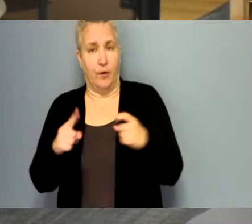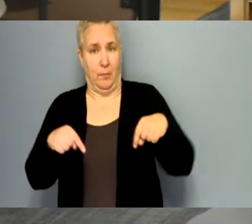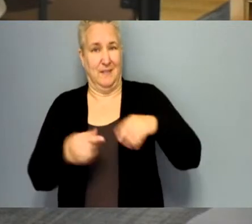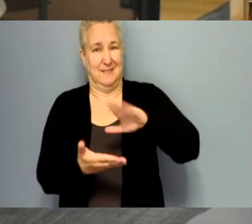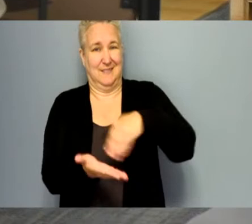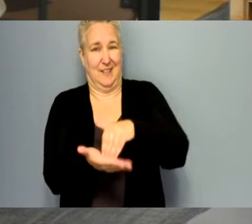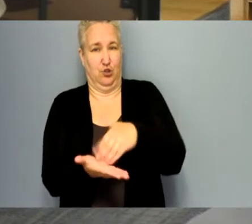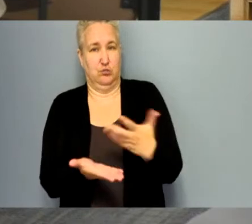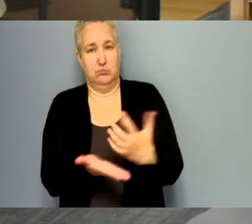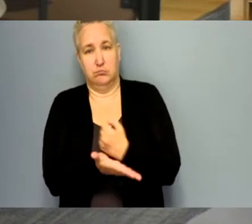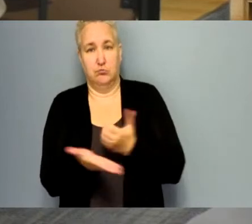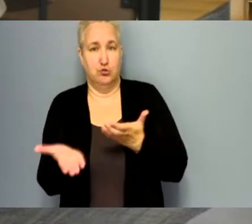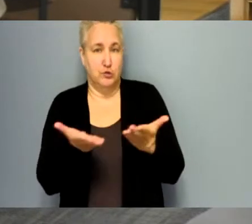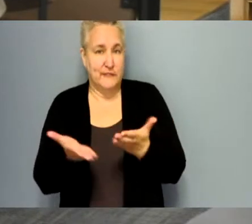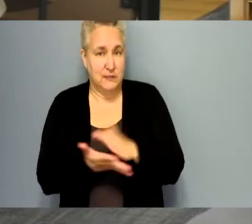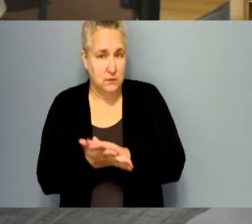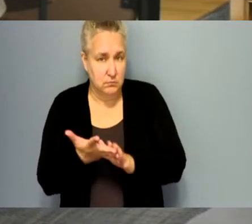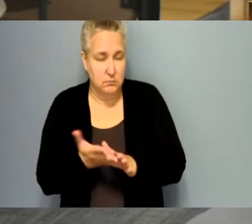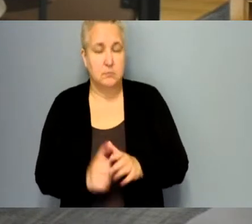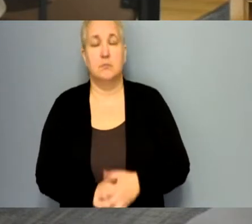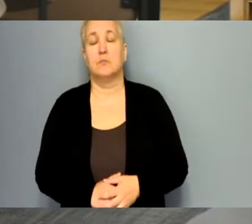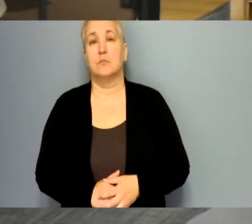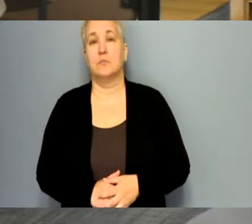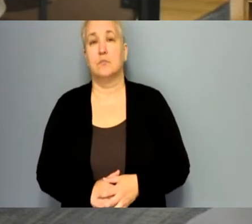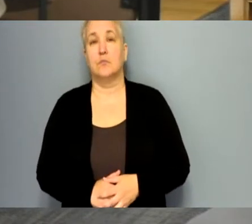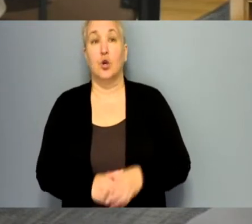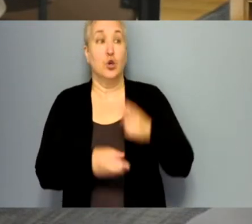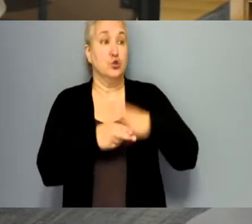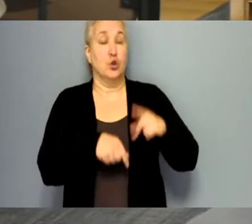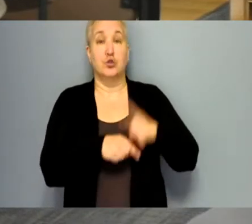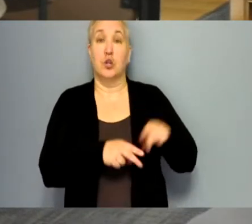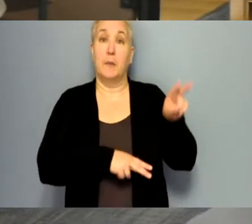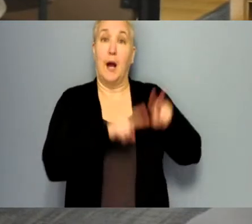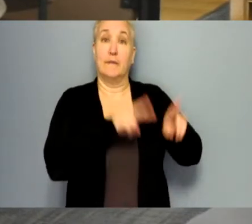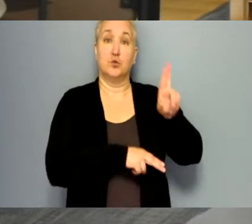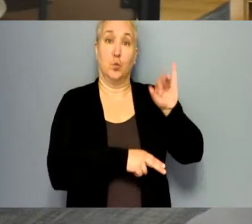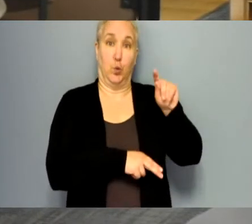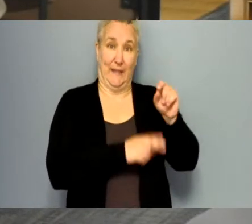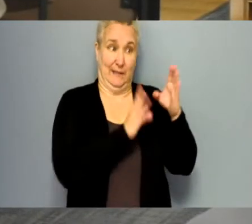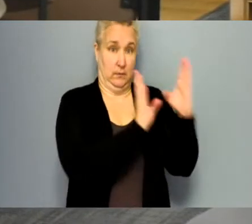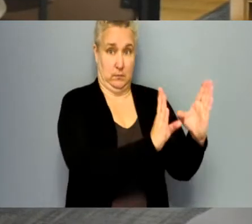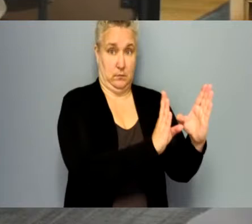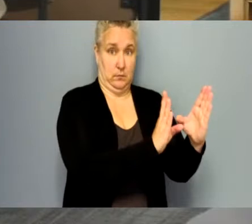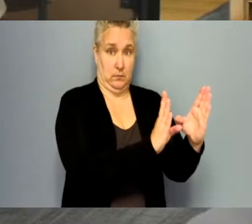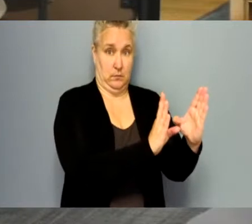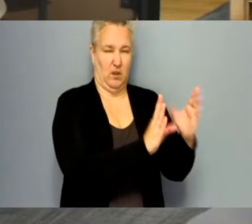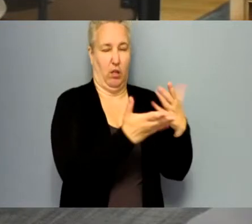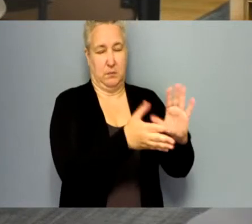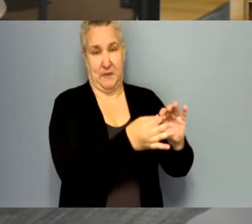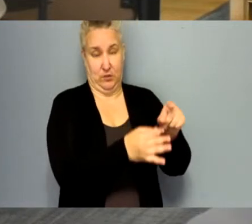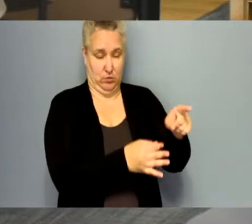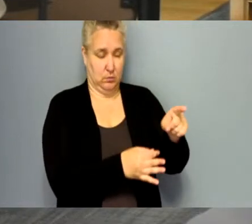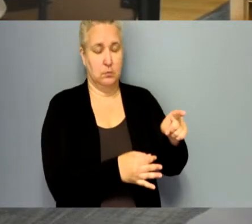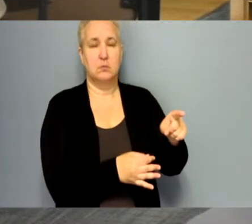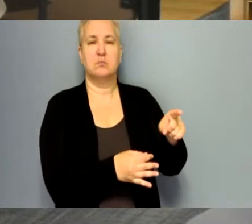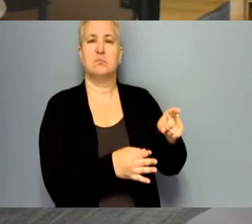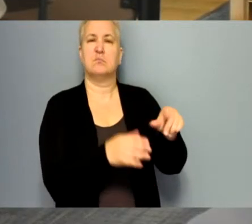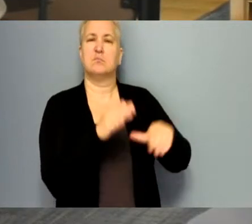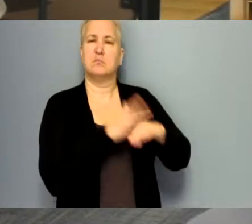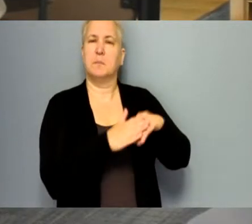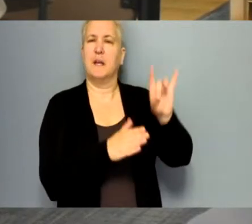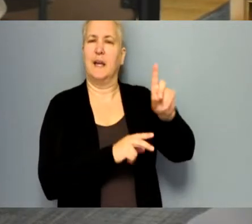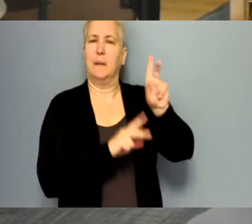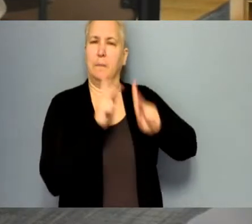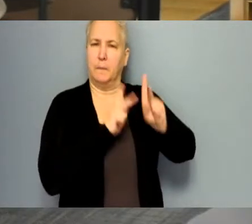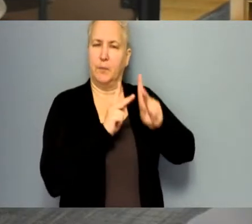center. So the short-term observation unit, as I mentioned, will have a capacity for 8 individuals at